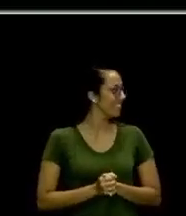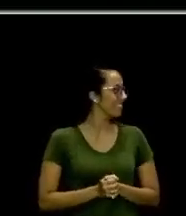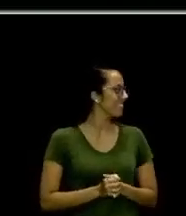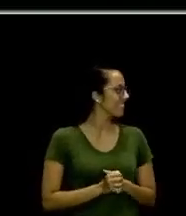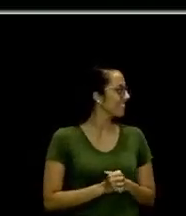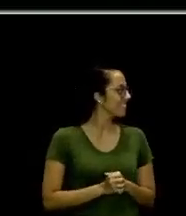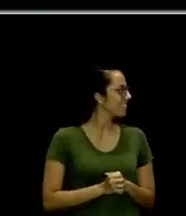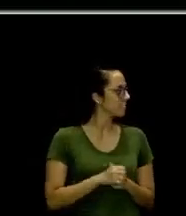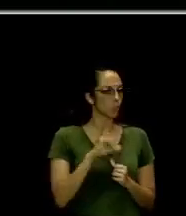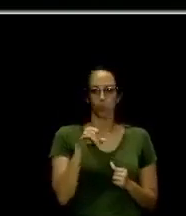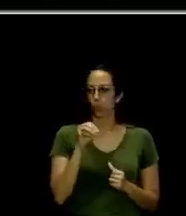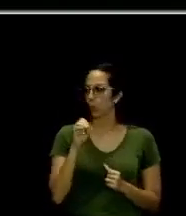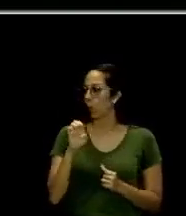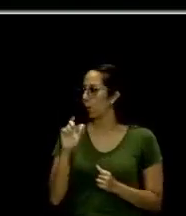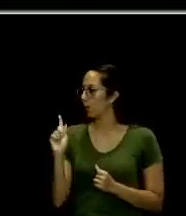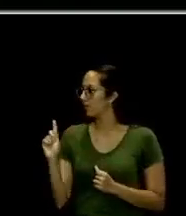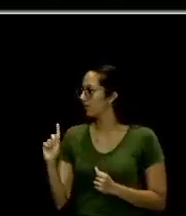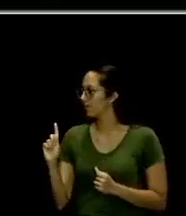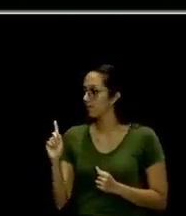Joe.